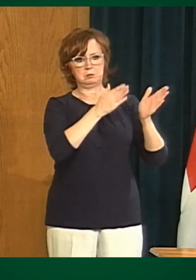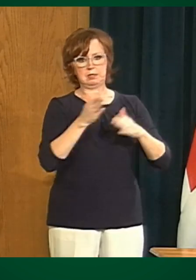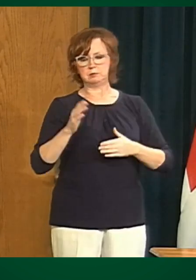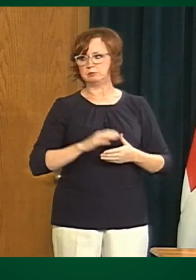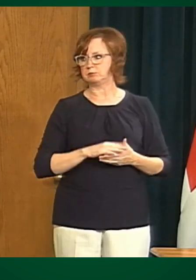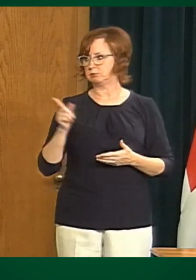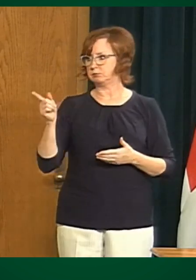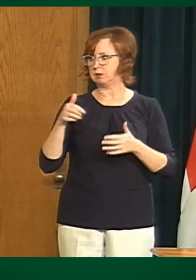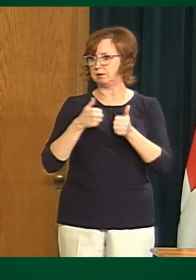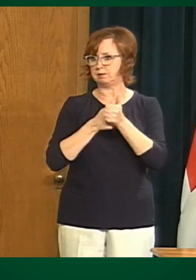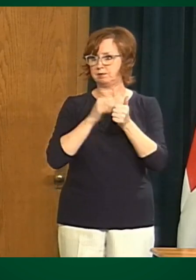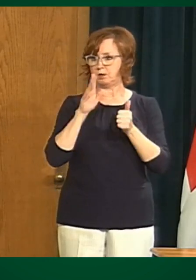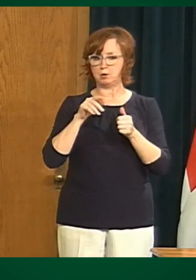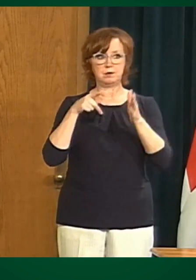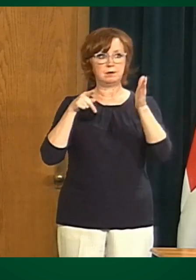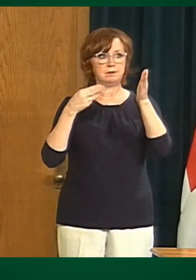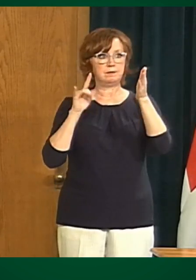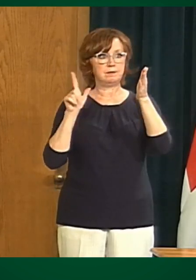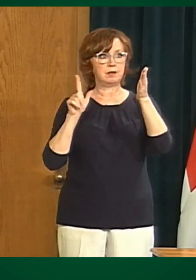Do you have a follow-up, Phil?